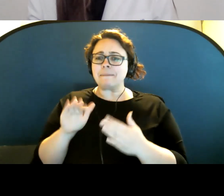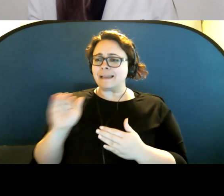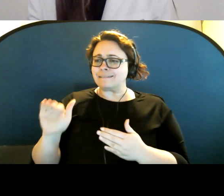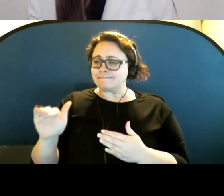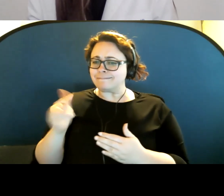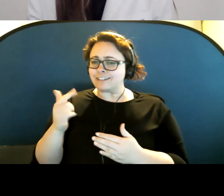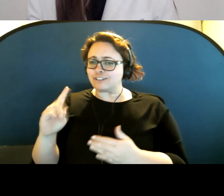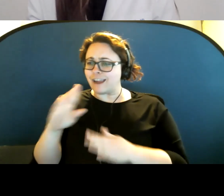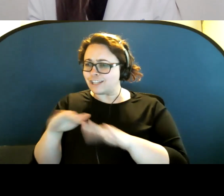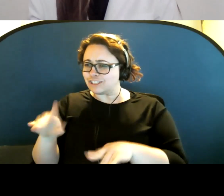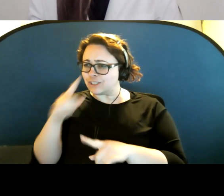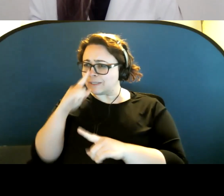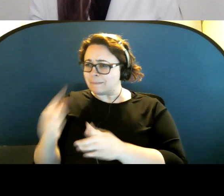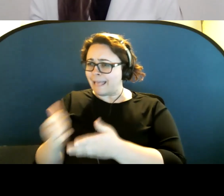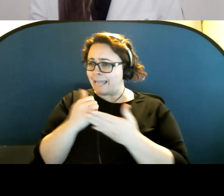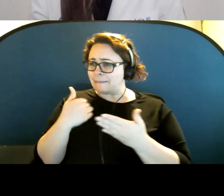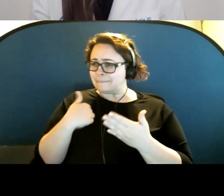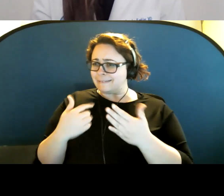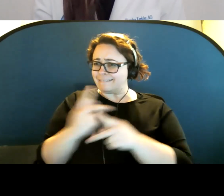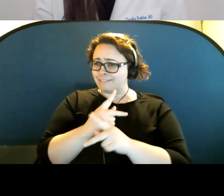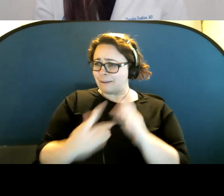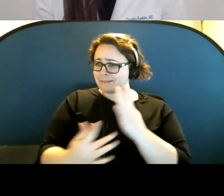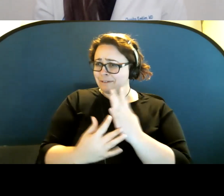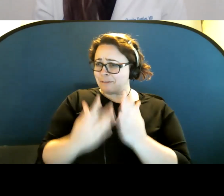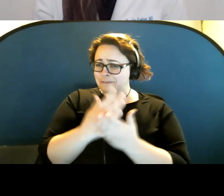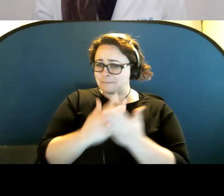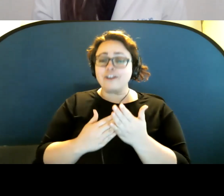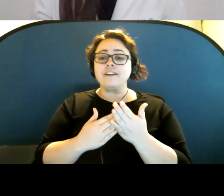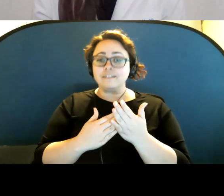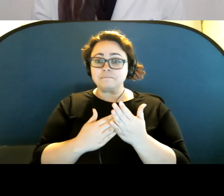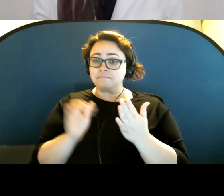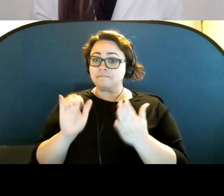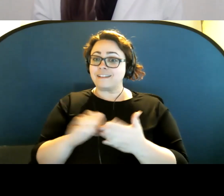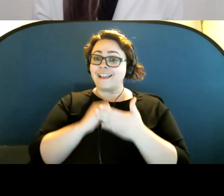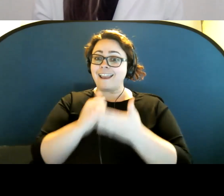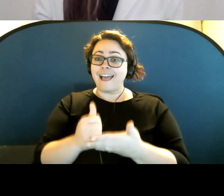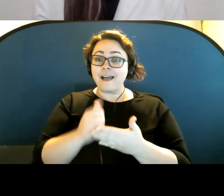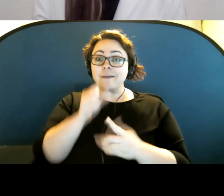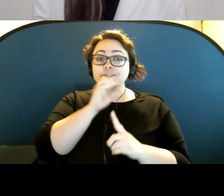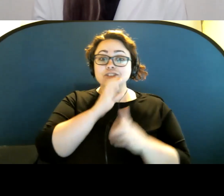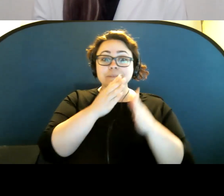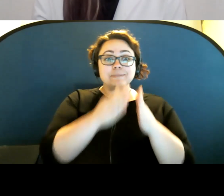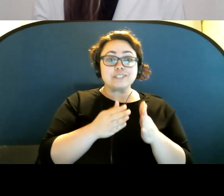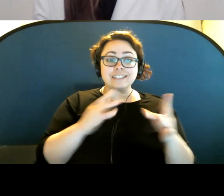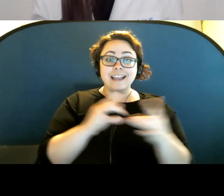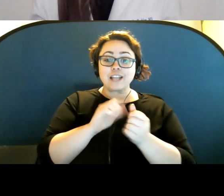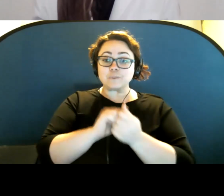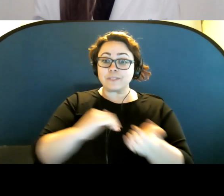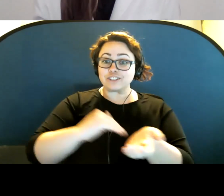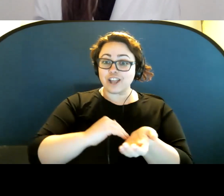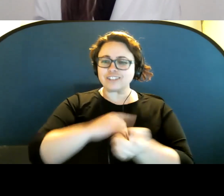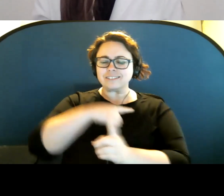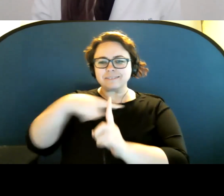the technology piece. And not only can that help the elder connect with their doctors, but of course family. So